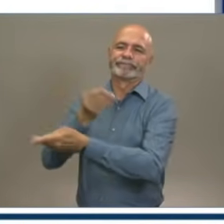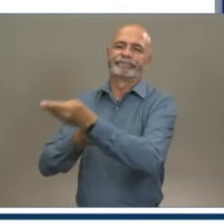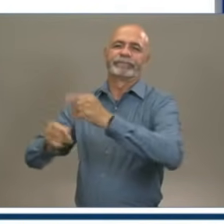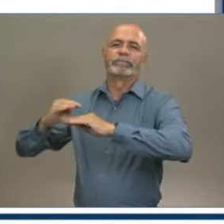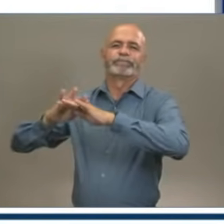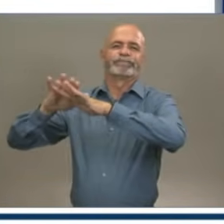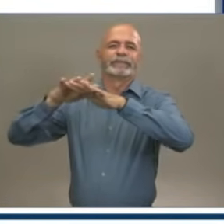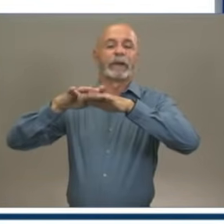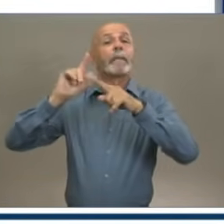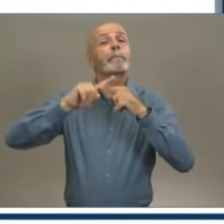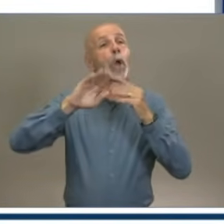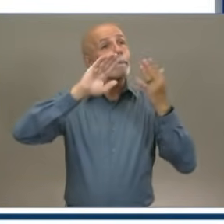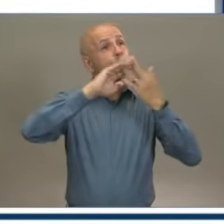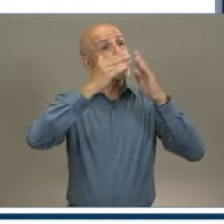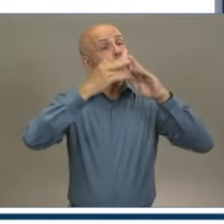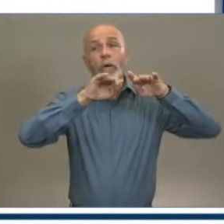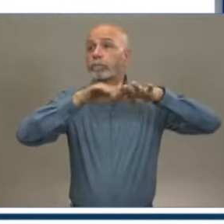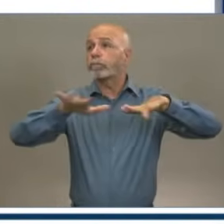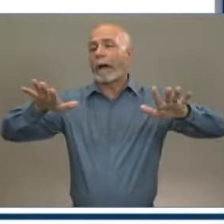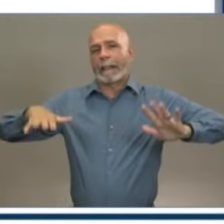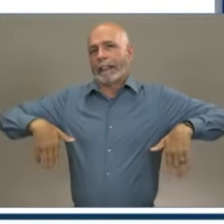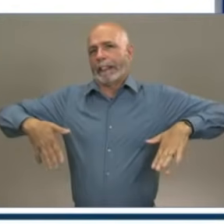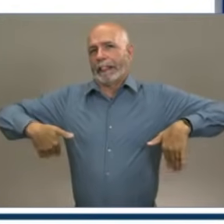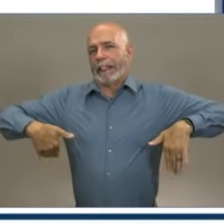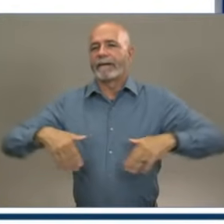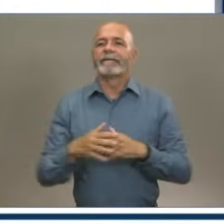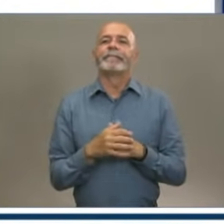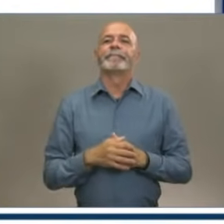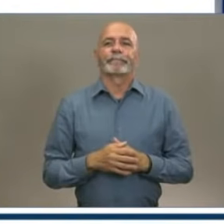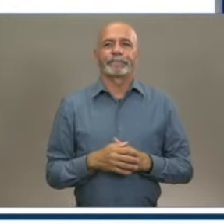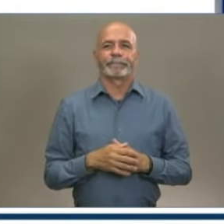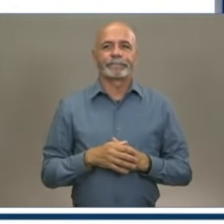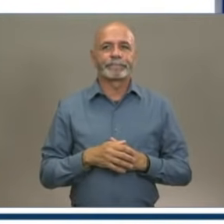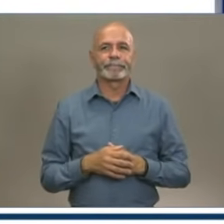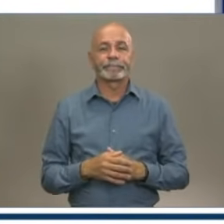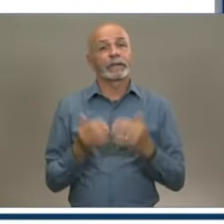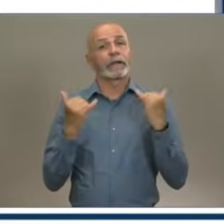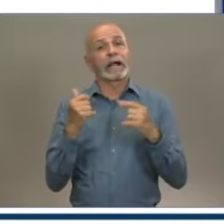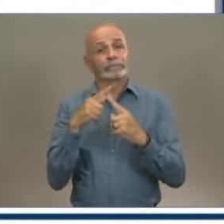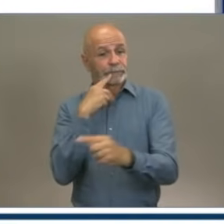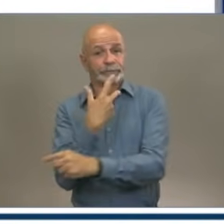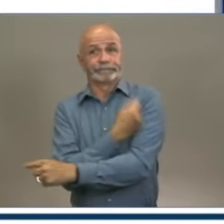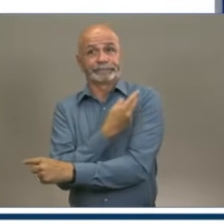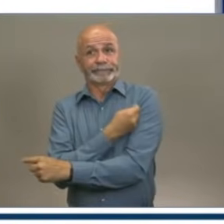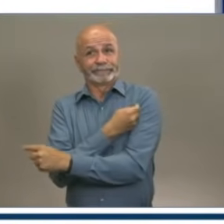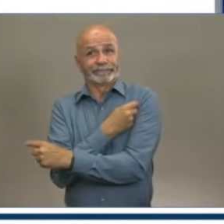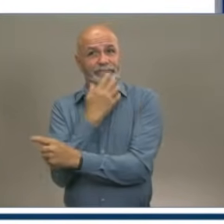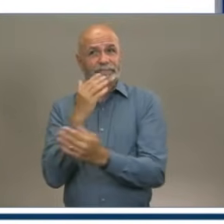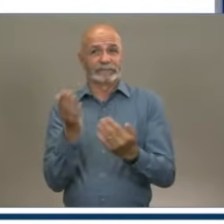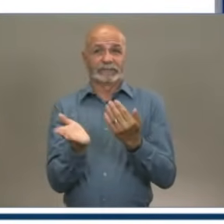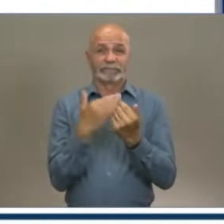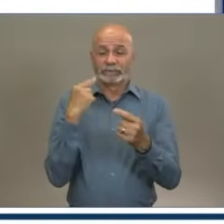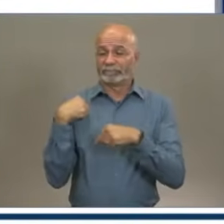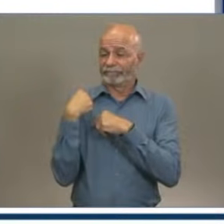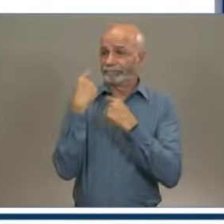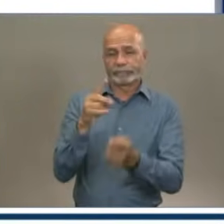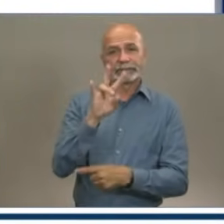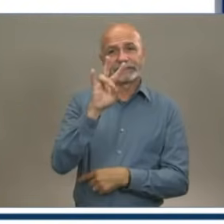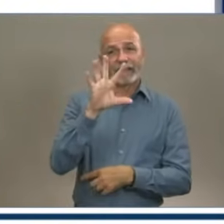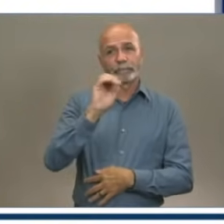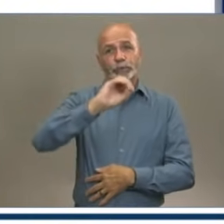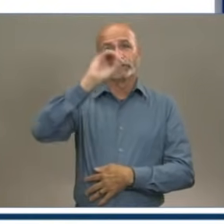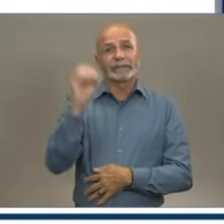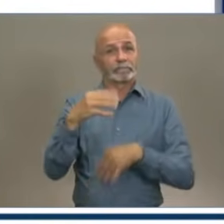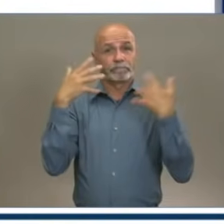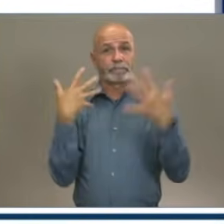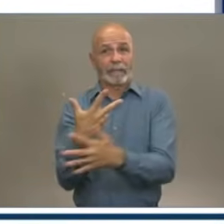rolling along. As of today, 75% of all Nova Scotians either have their first dose or are booked for one, and we're moving on to second